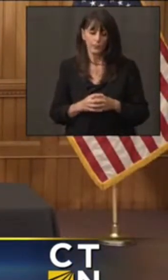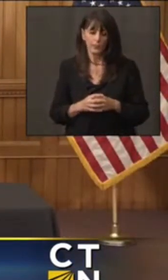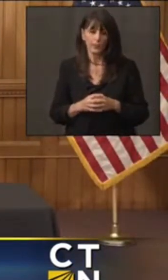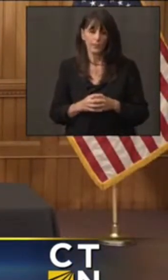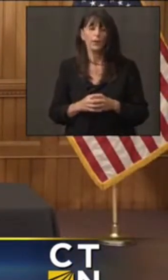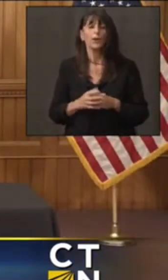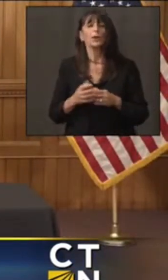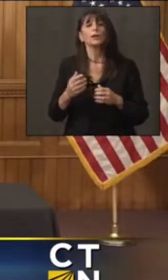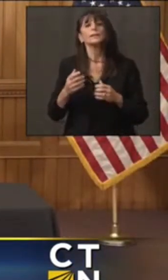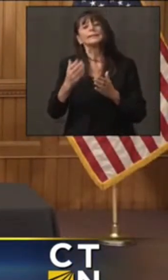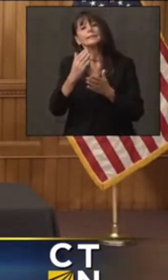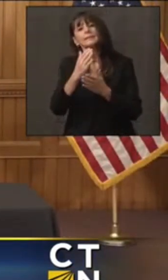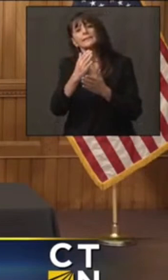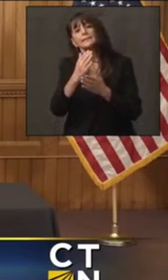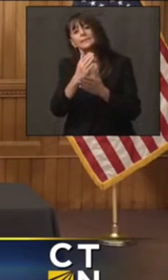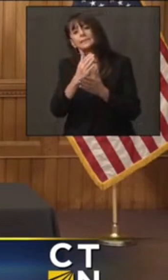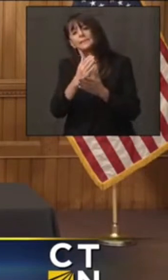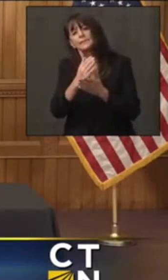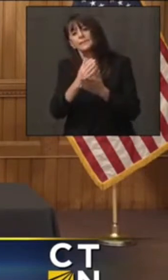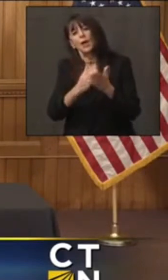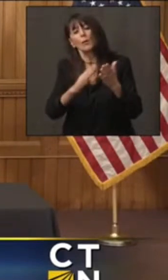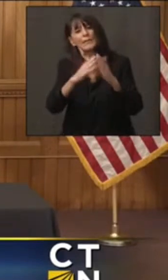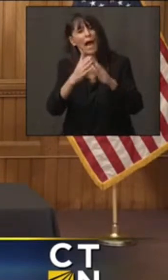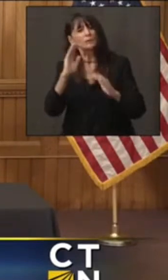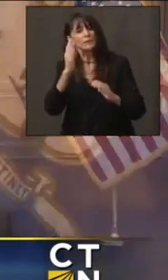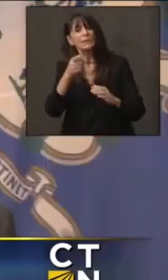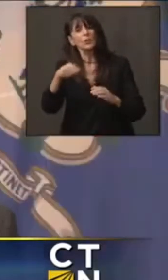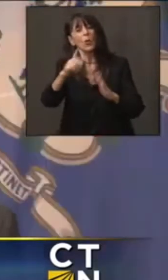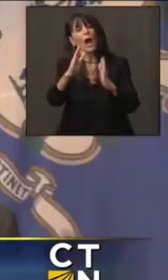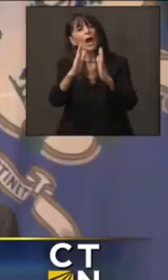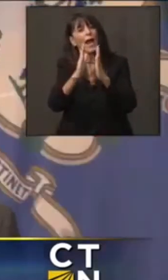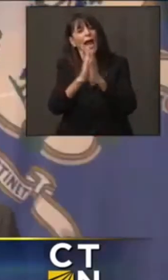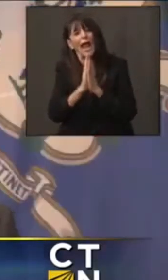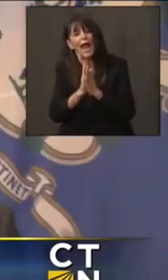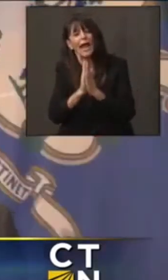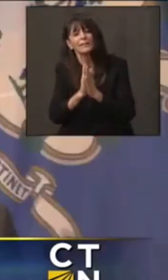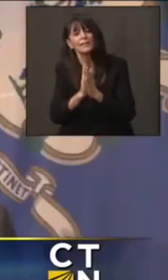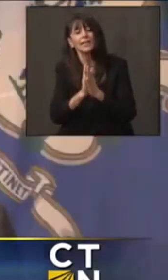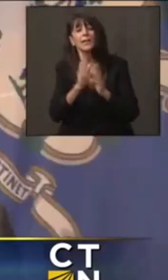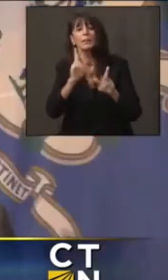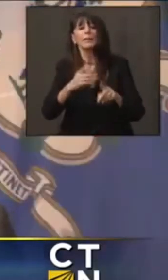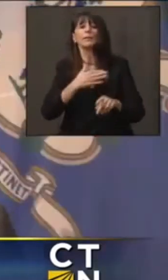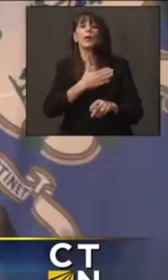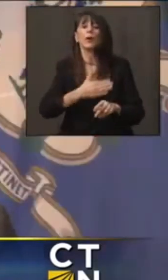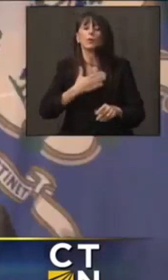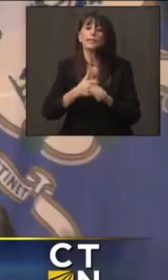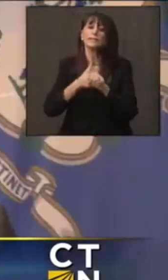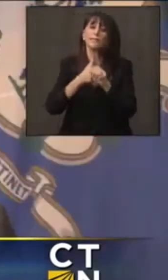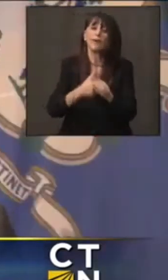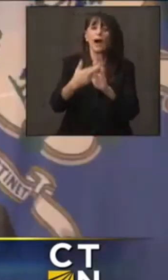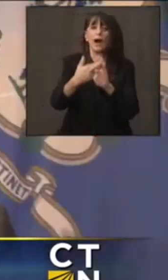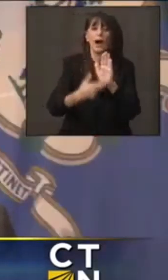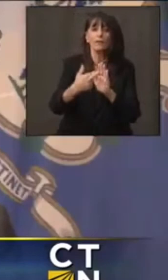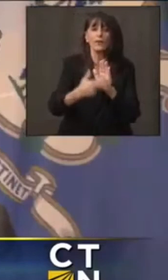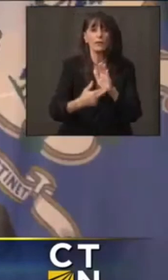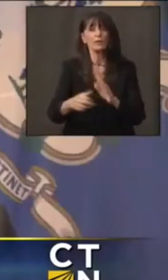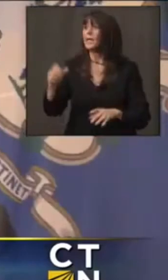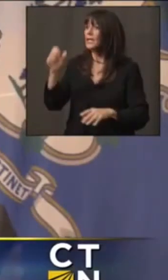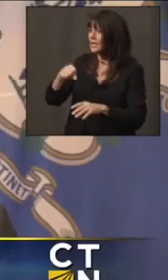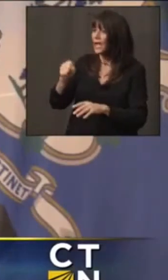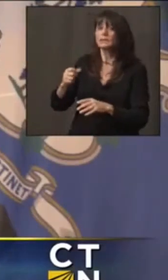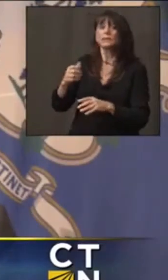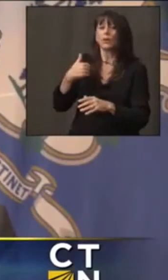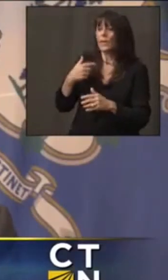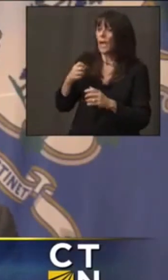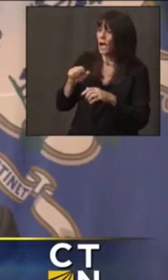behaviors. It is. I mean, that's why we have an alert. That's why Deirdre sends a text alert out to people